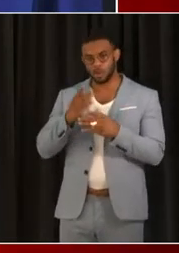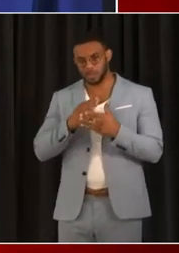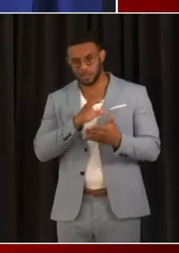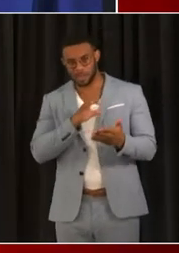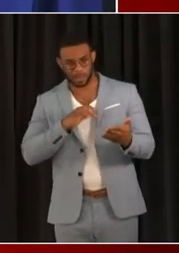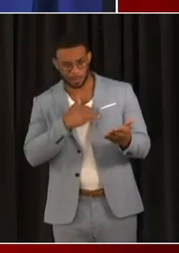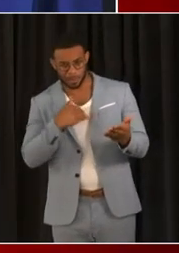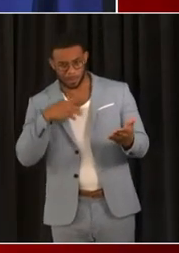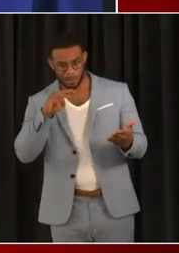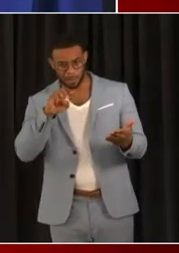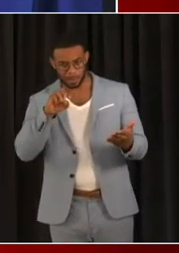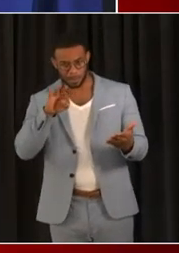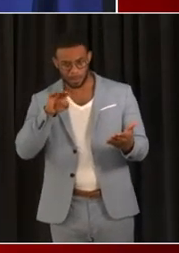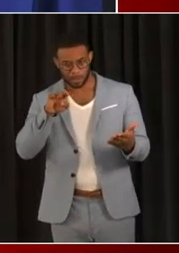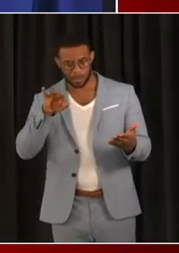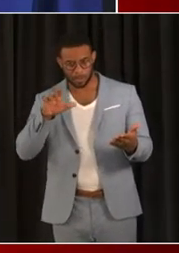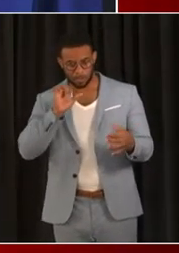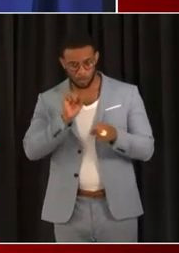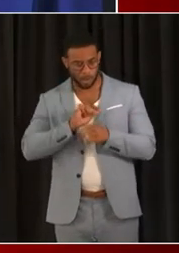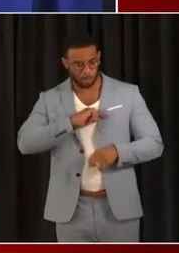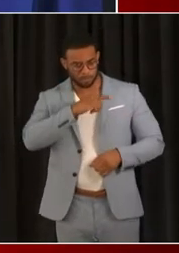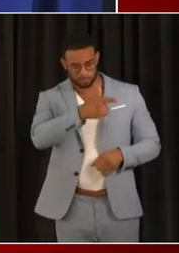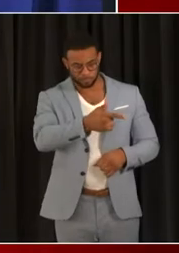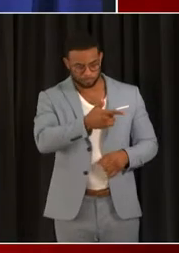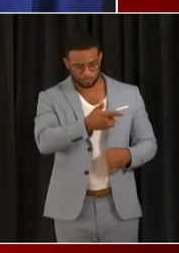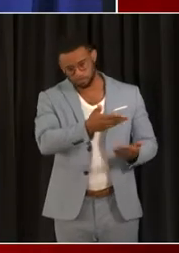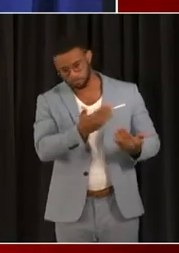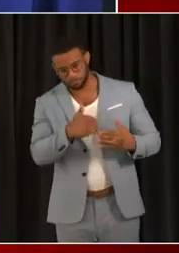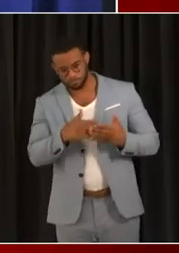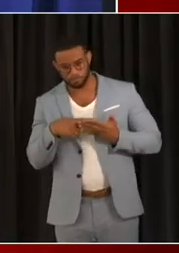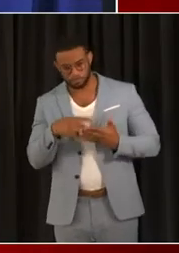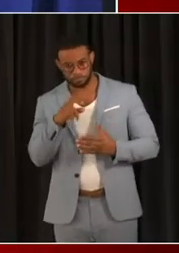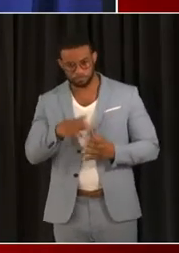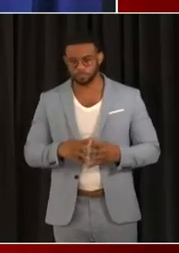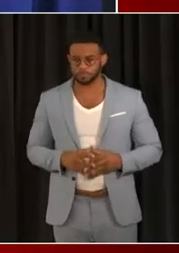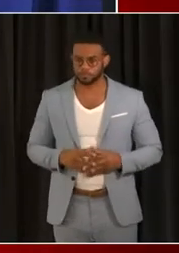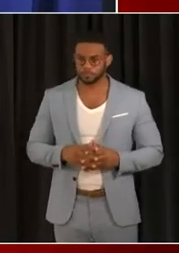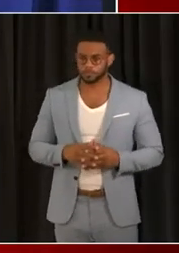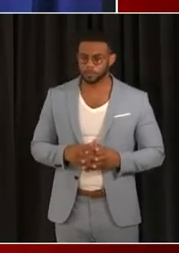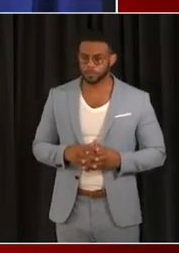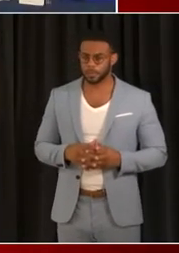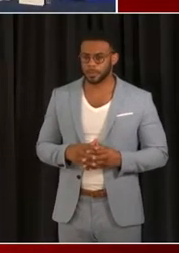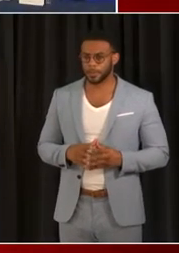something that Councilman McDuffie has worked on as well, so I want to turn to him and bring him into the conversation.